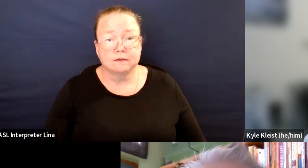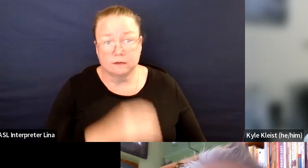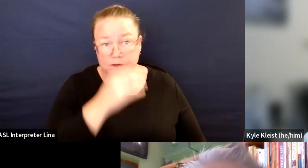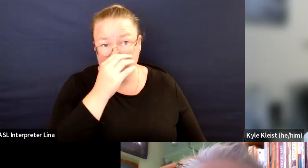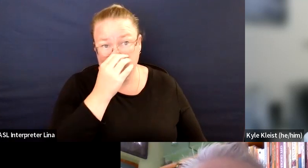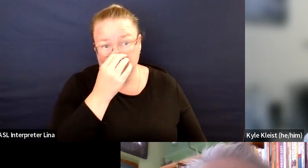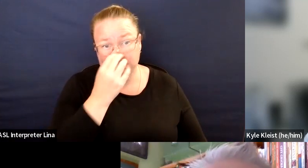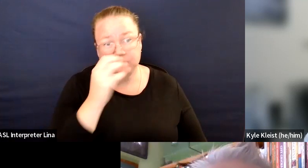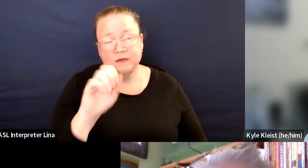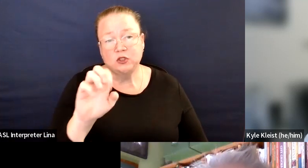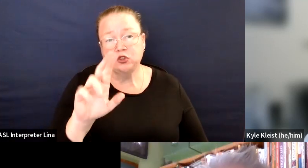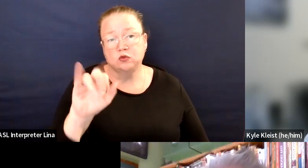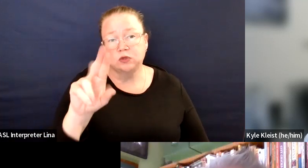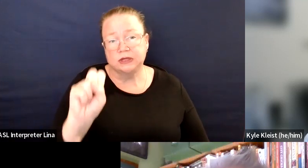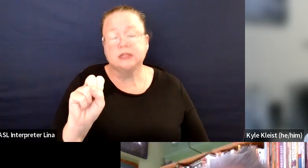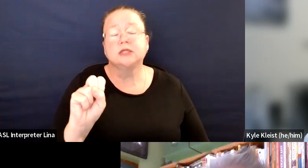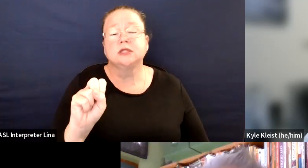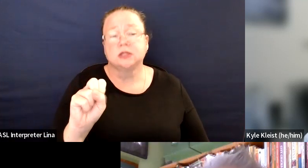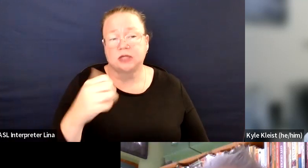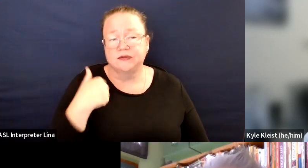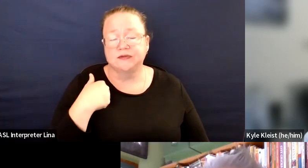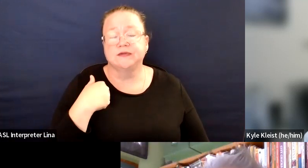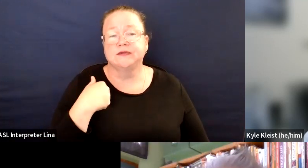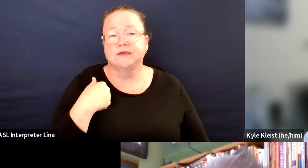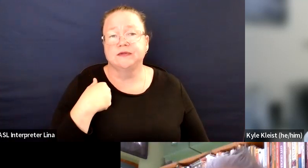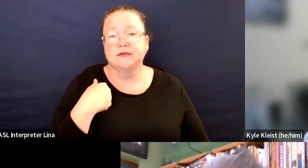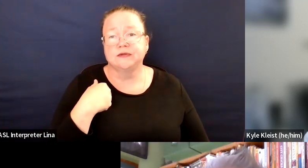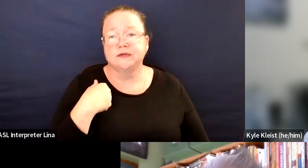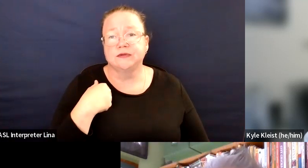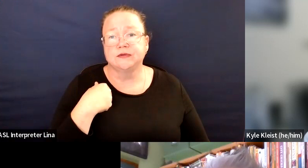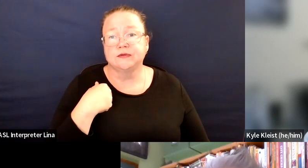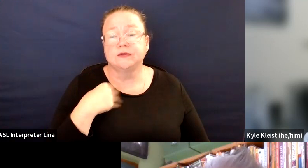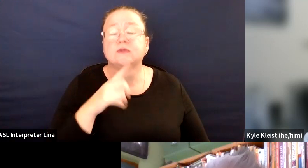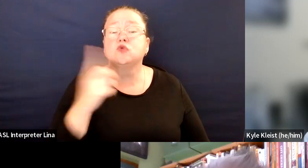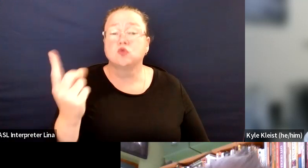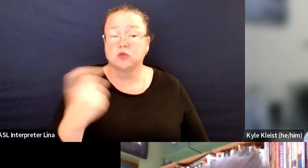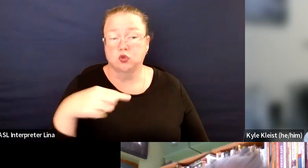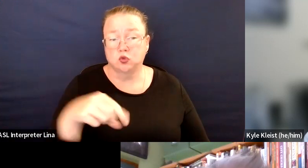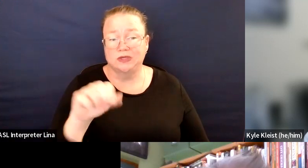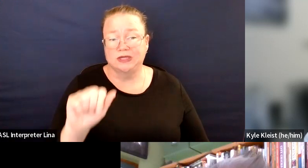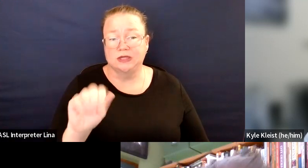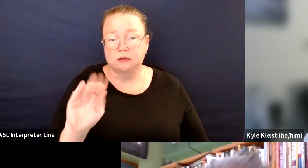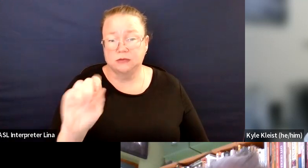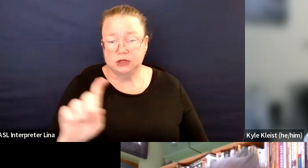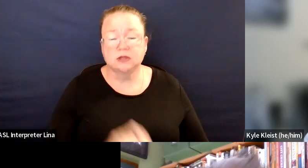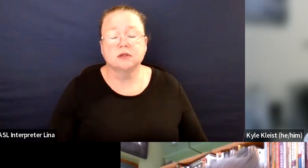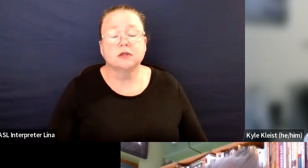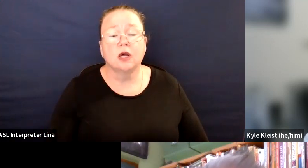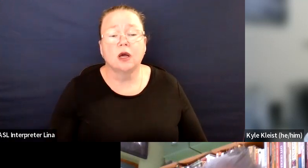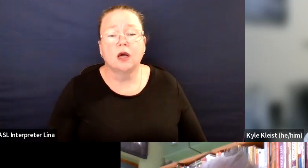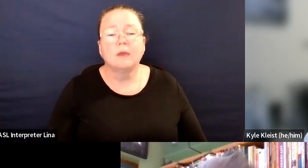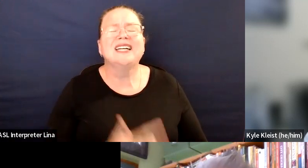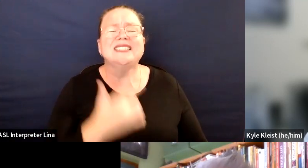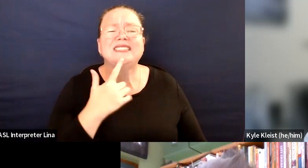This is Arius. We have actual question in the Q&A box. It